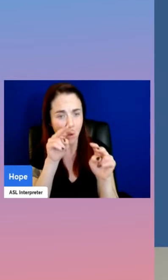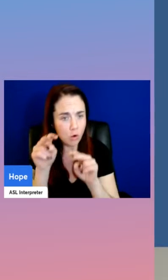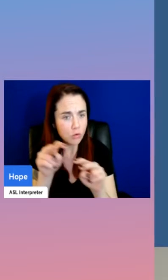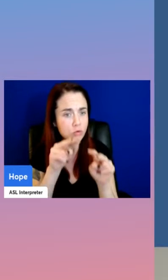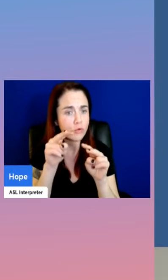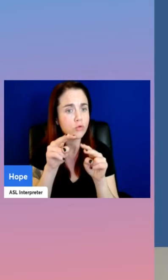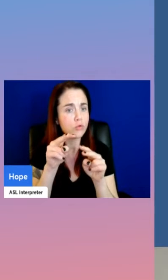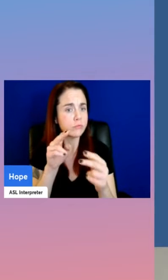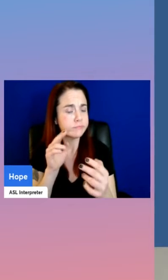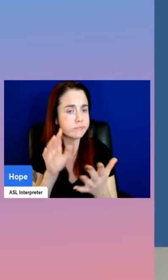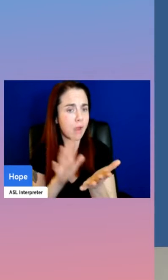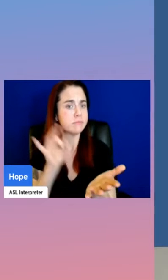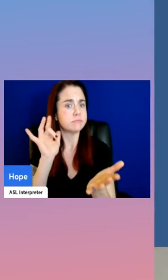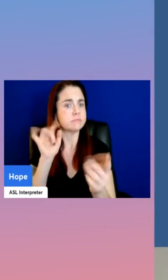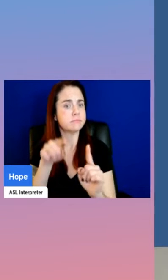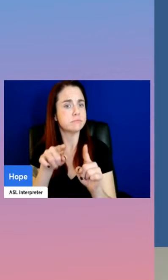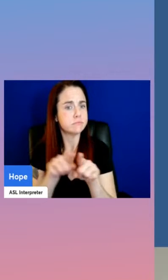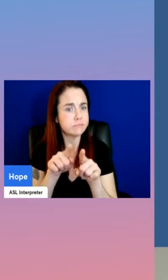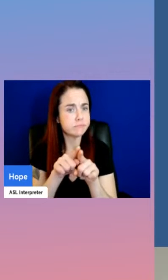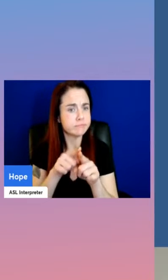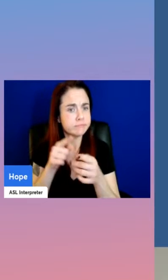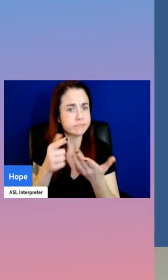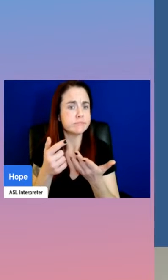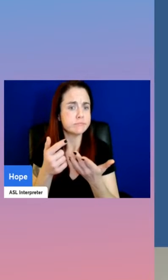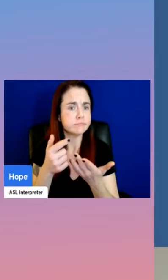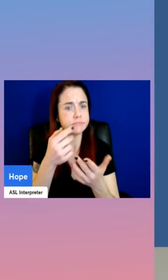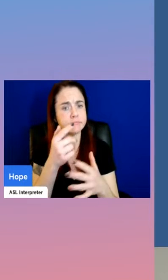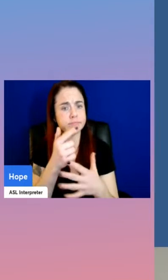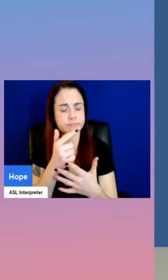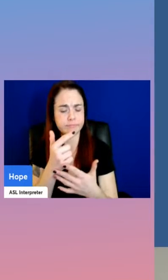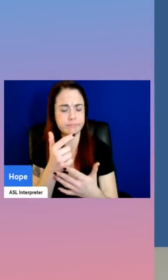iterate based on what you already currently have.